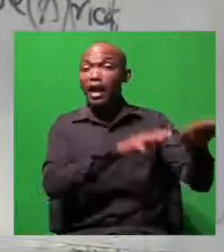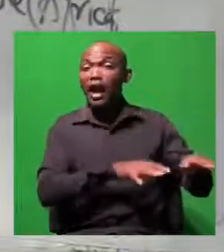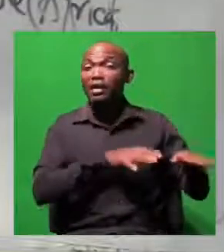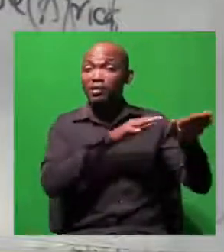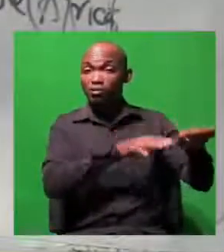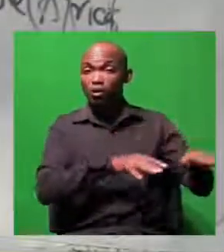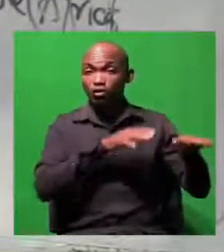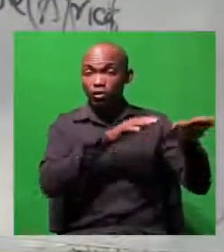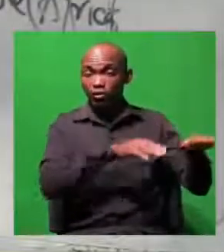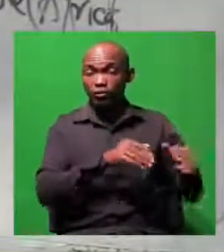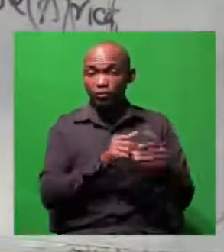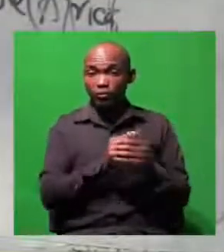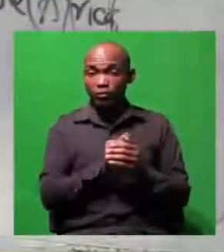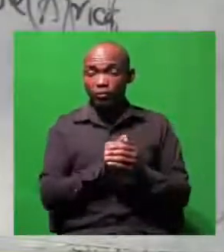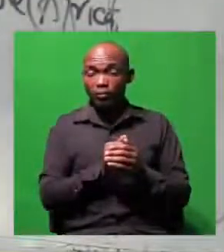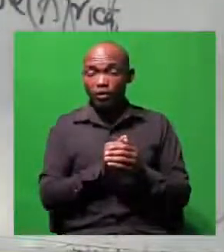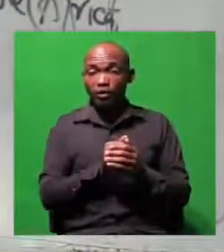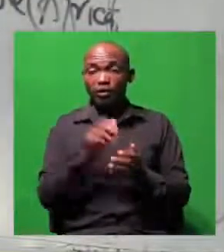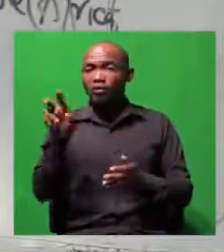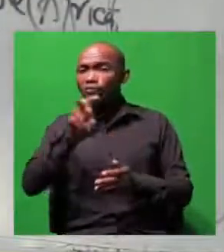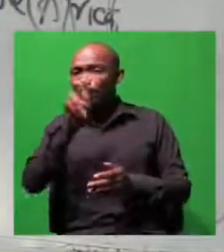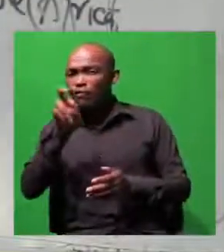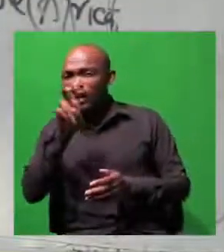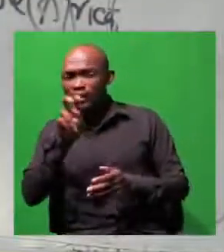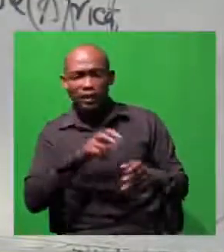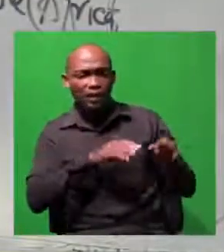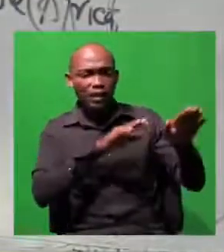They engaged in hunting animals,